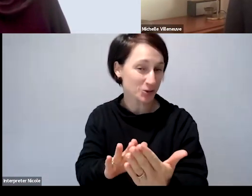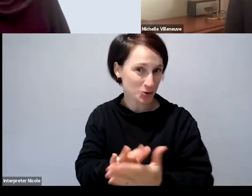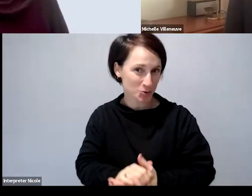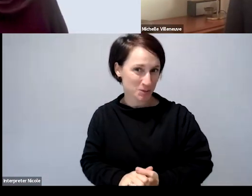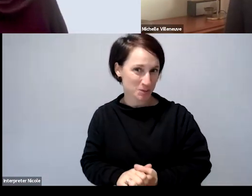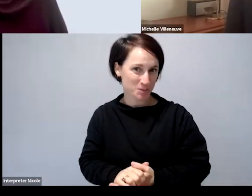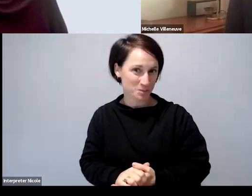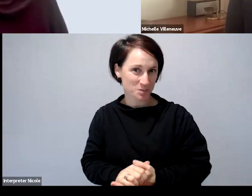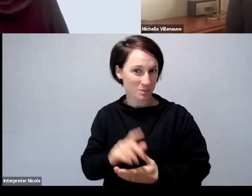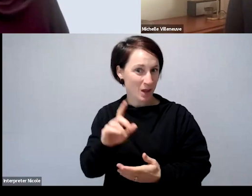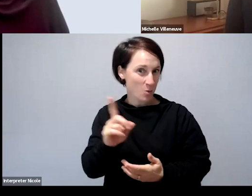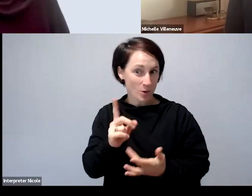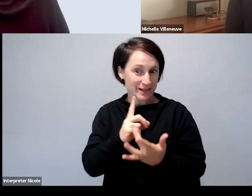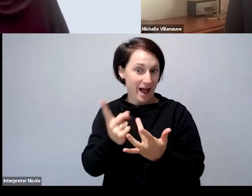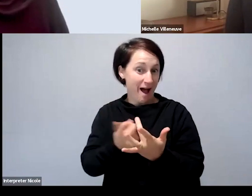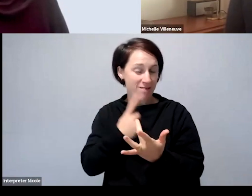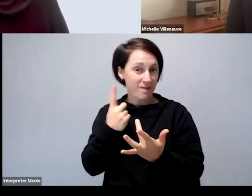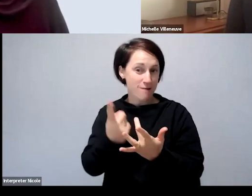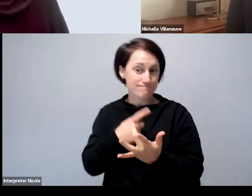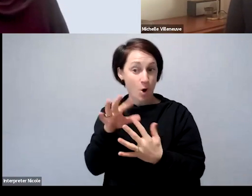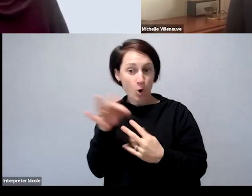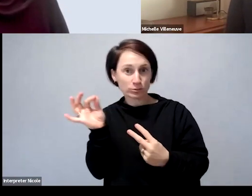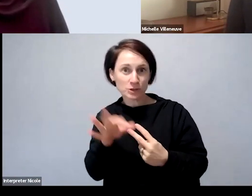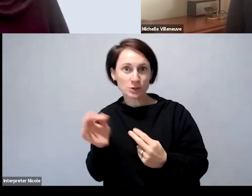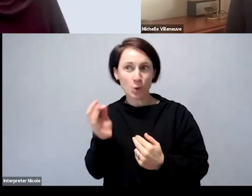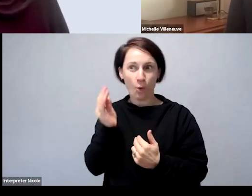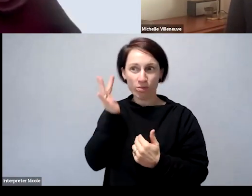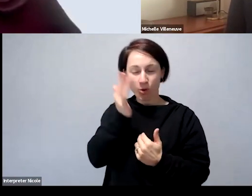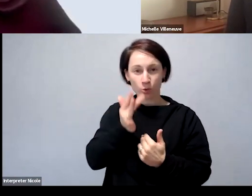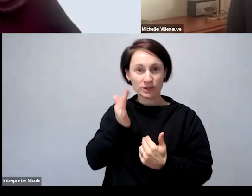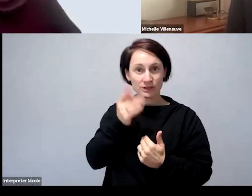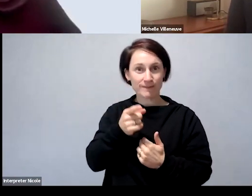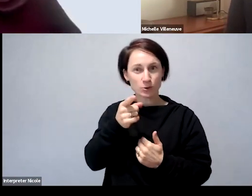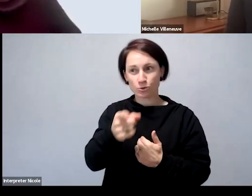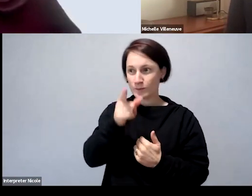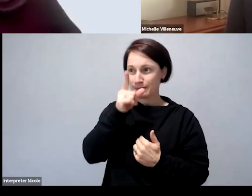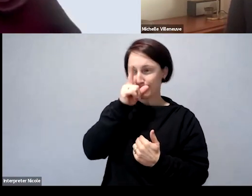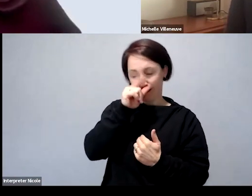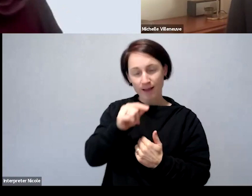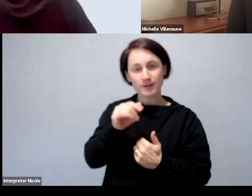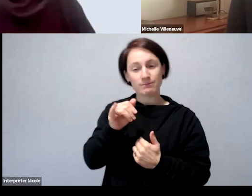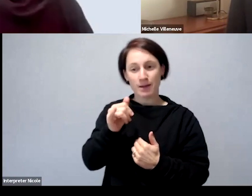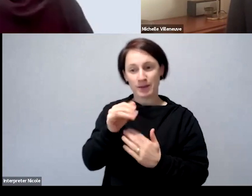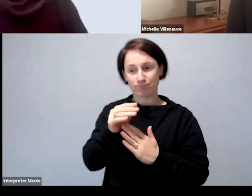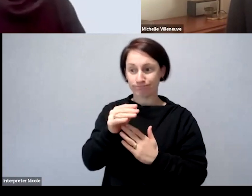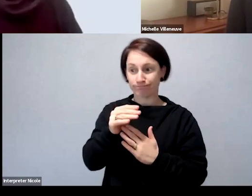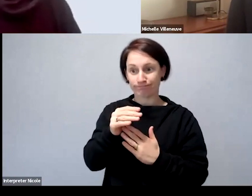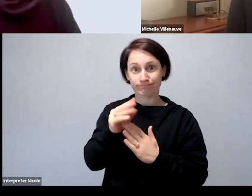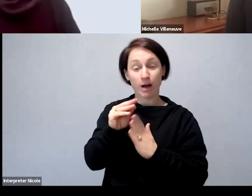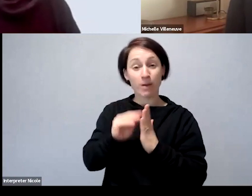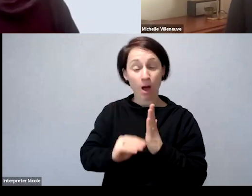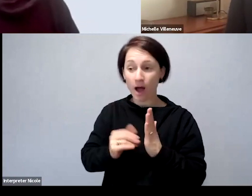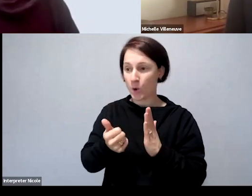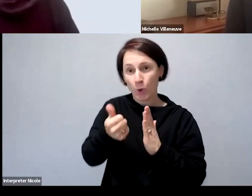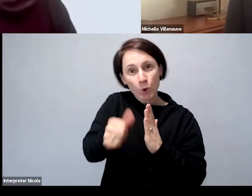other ways that you could conceive of implementing personal emergency preparedness across an organization? And what